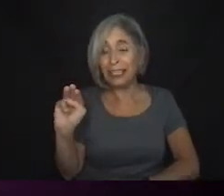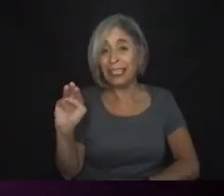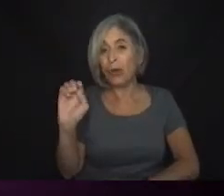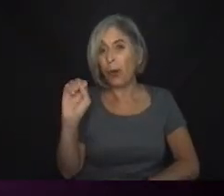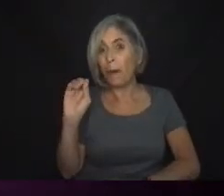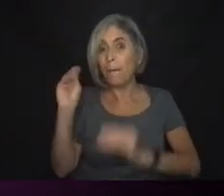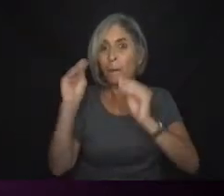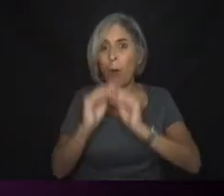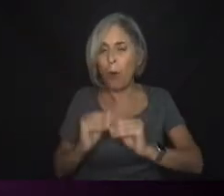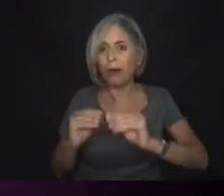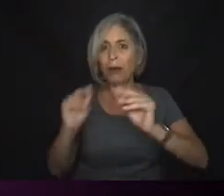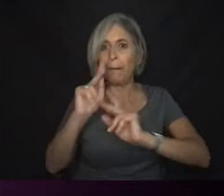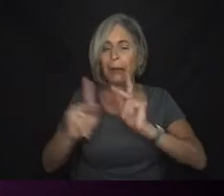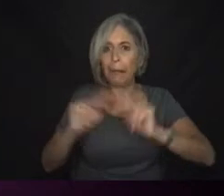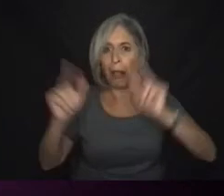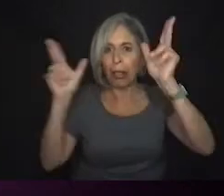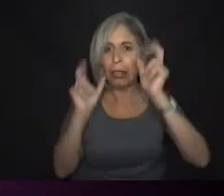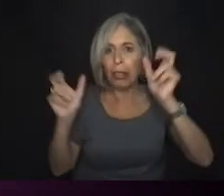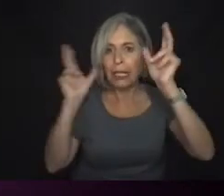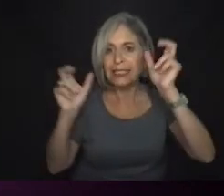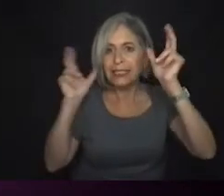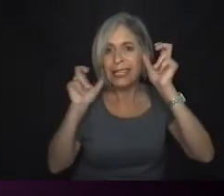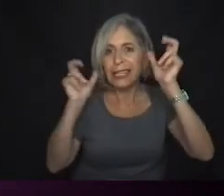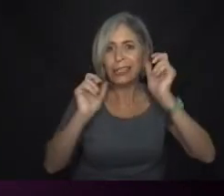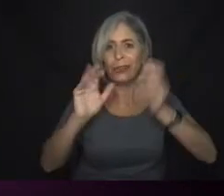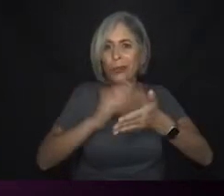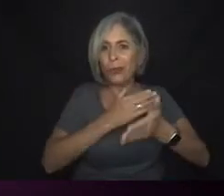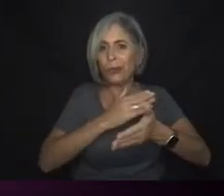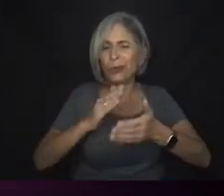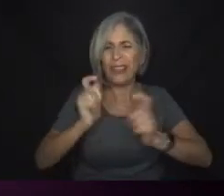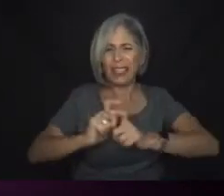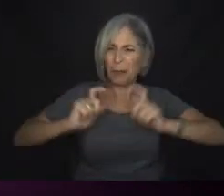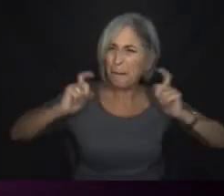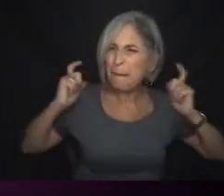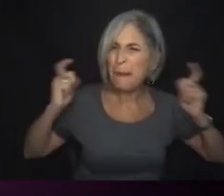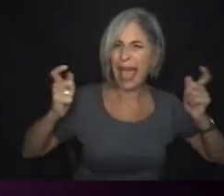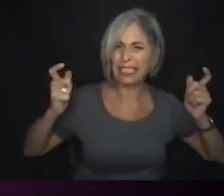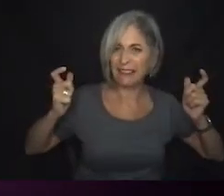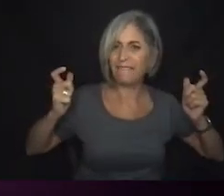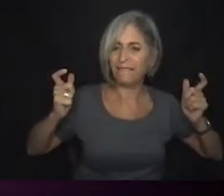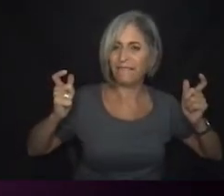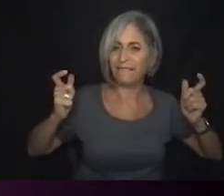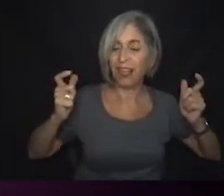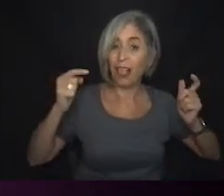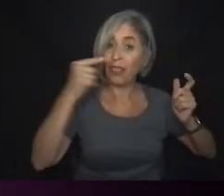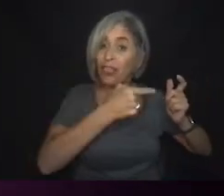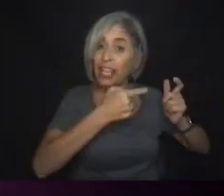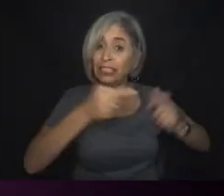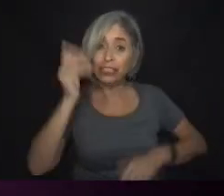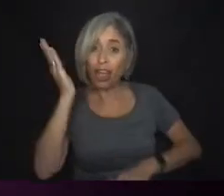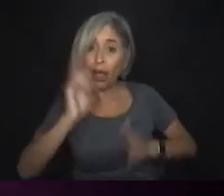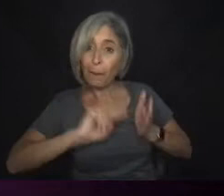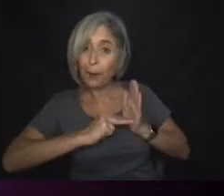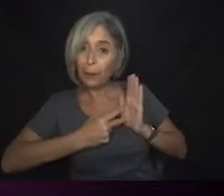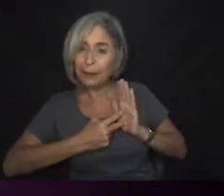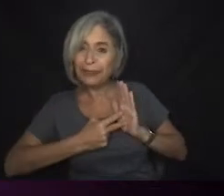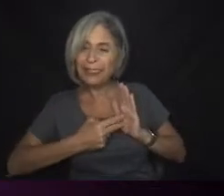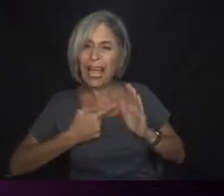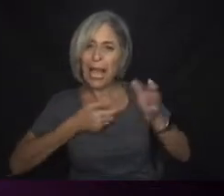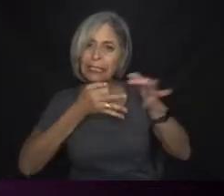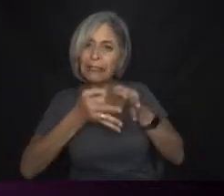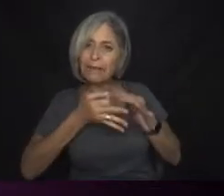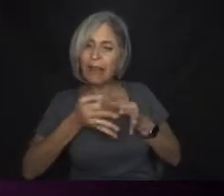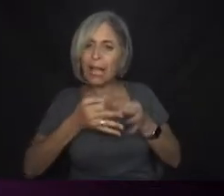more people listening to music around the world at Spotify. That's what I would consider massive scale. For the purpose of this talk, I've